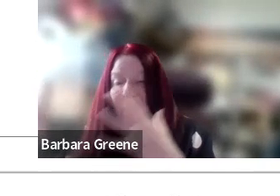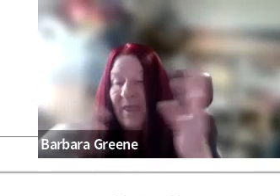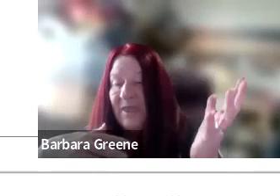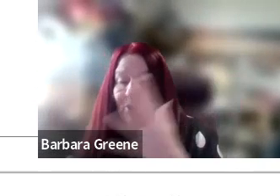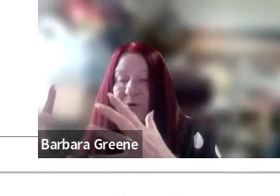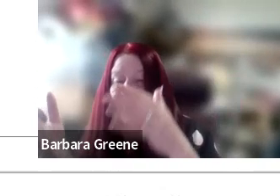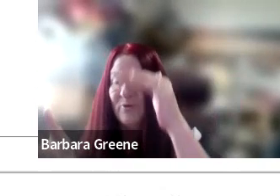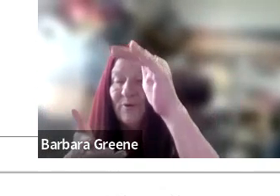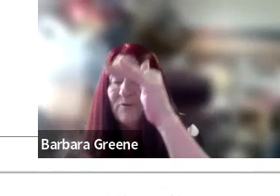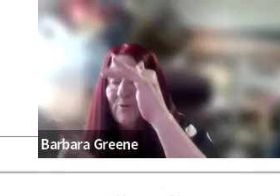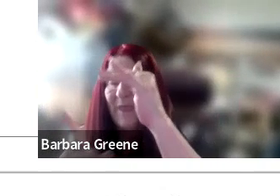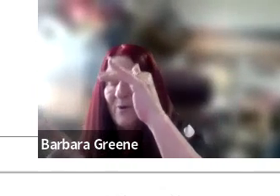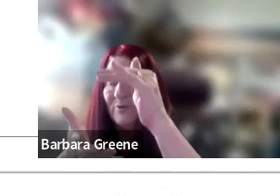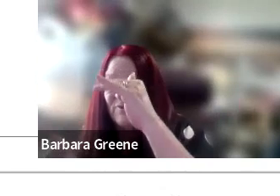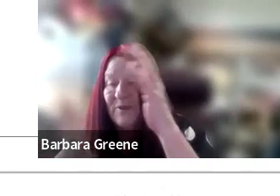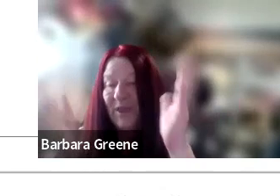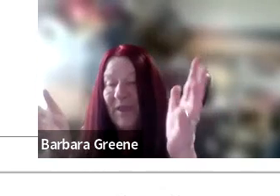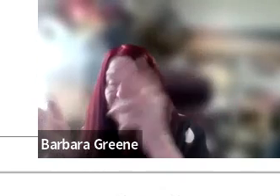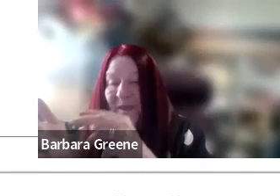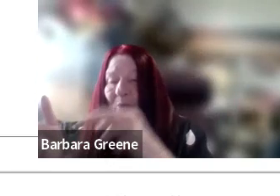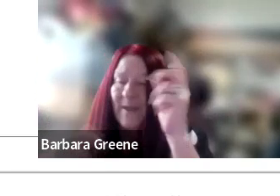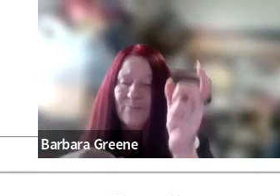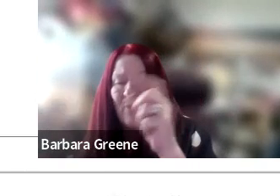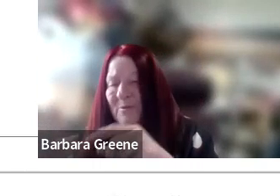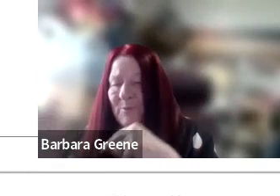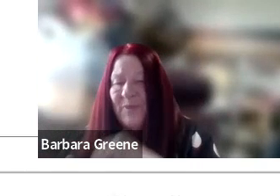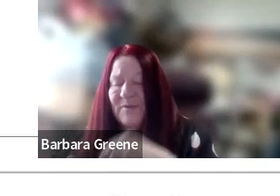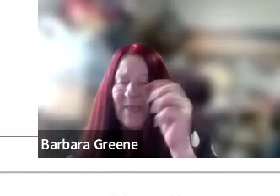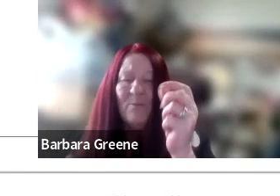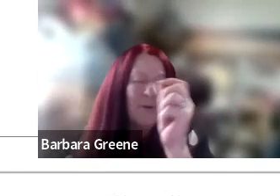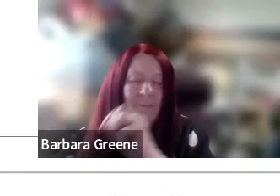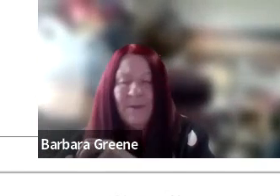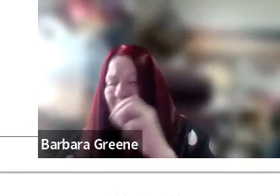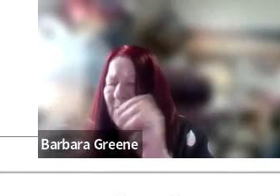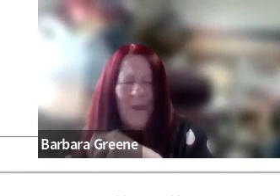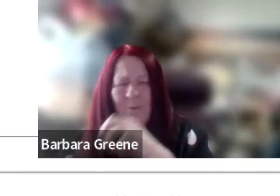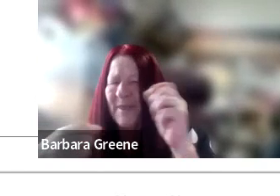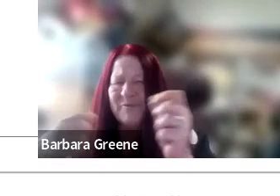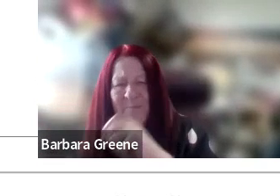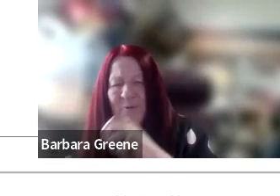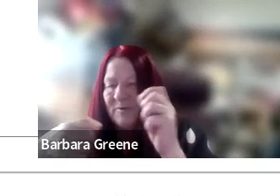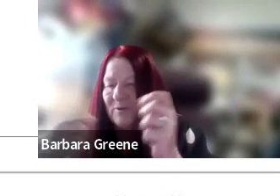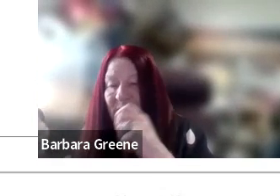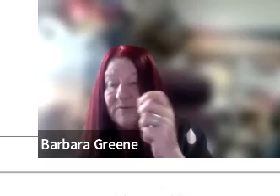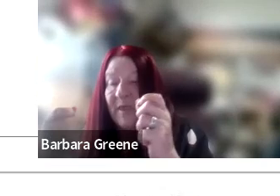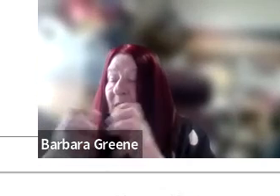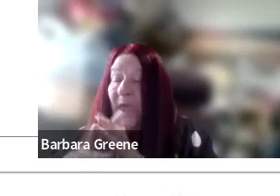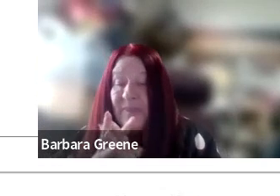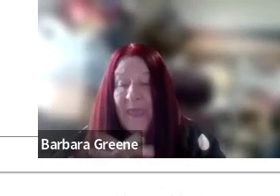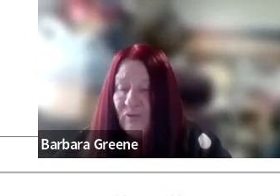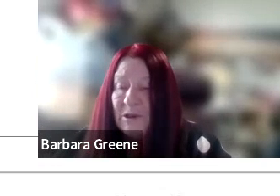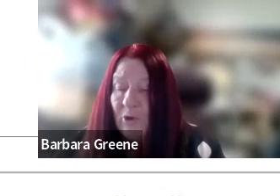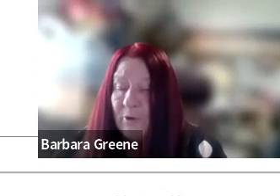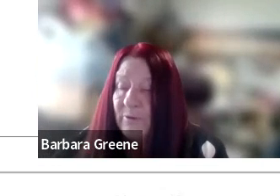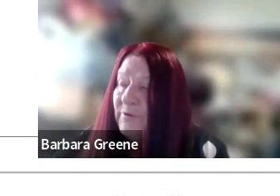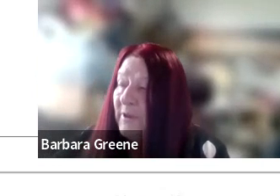just hit on her during certain hours of the day and say, okay, I'm struggling with this. Help me remember, how was I supposed to do this? And